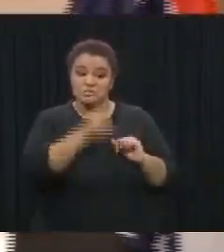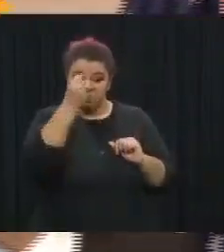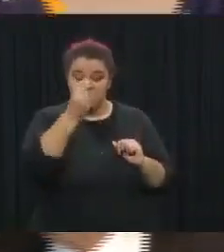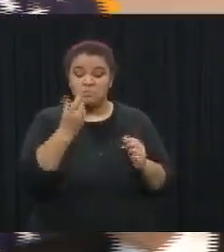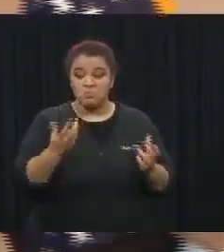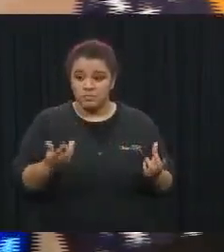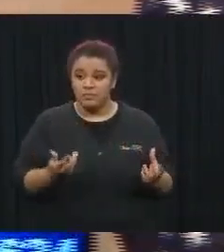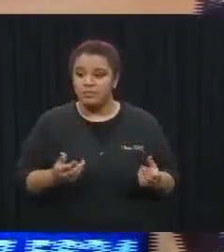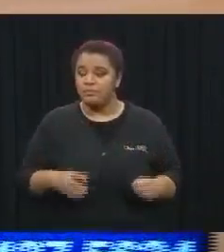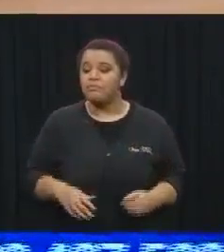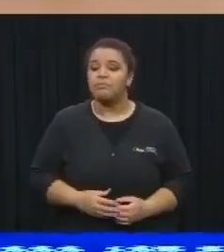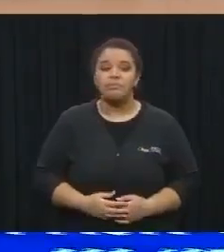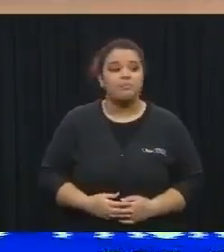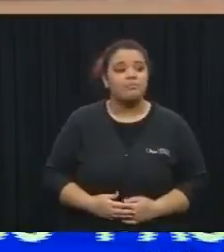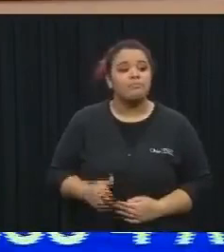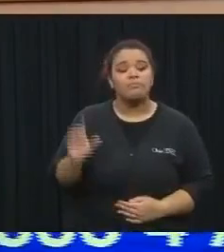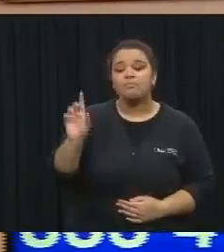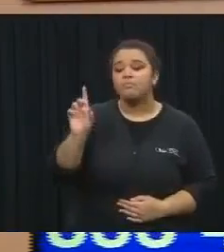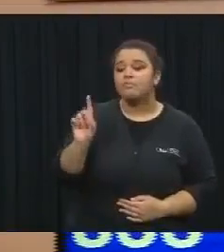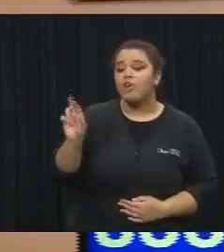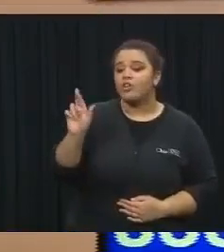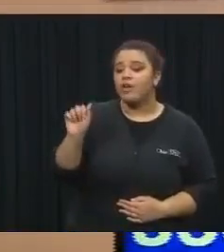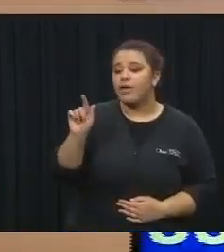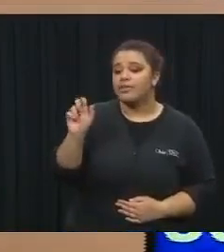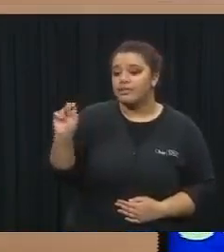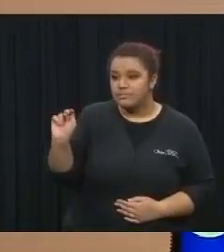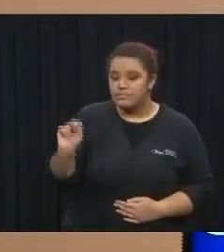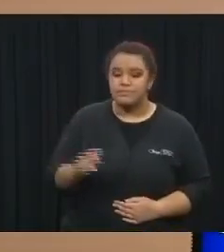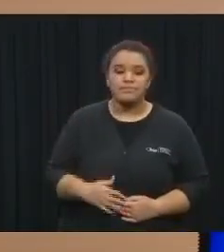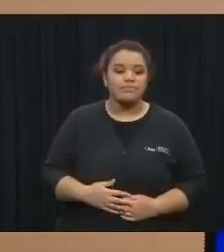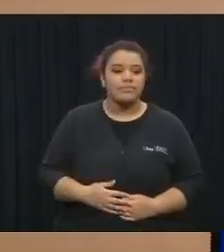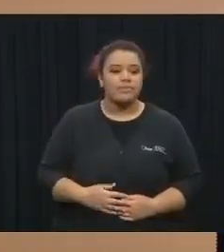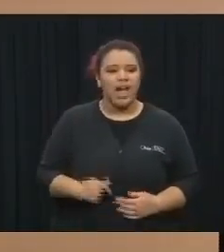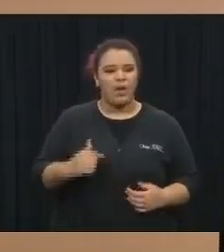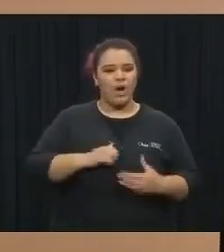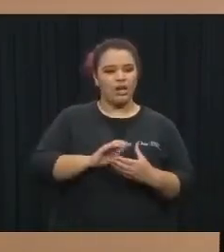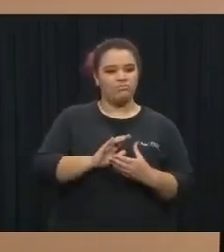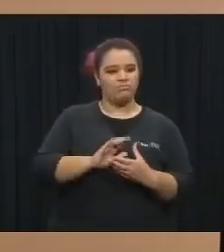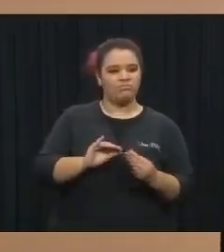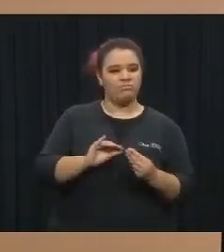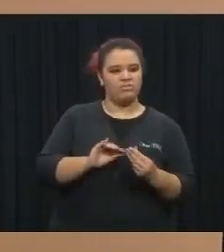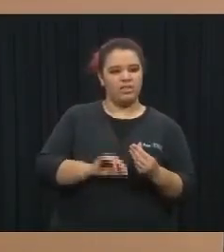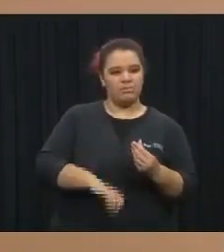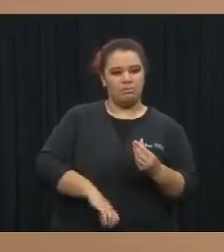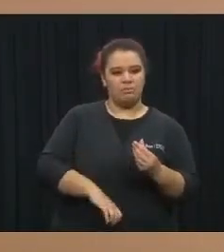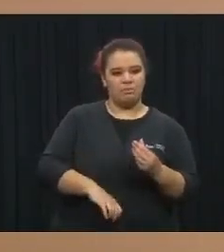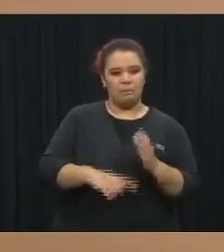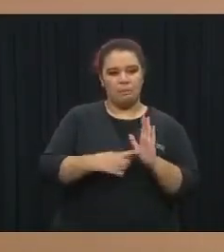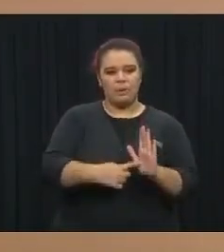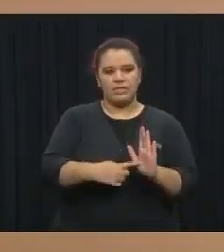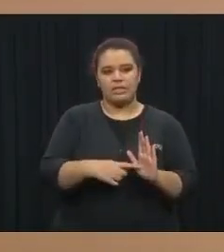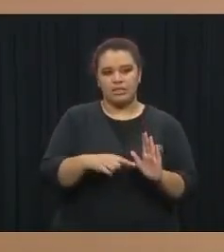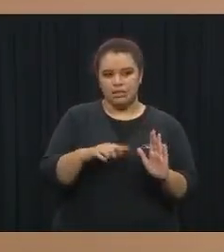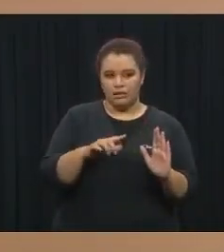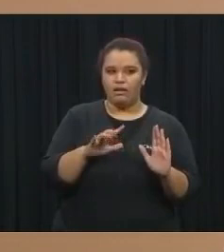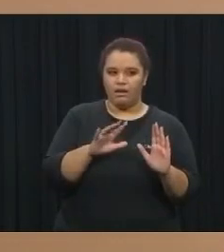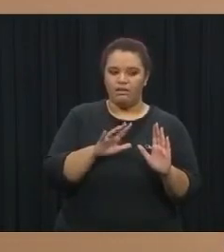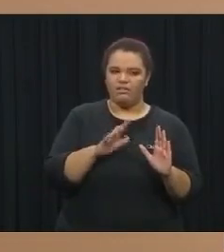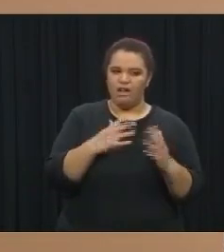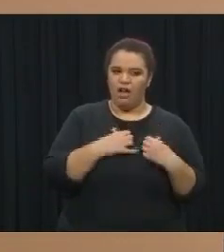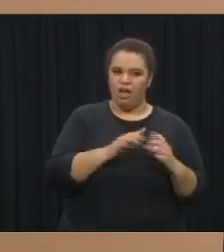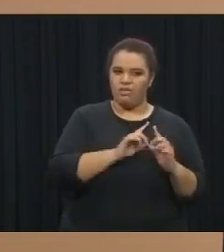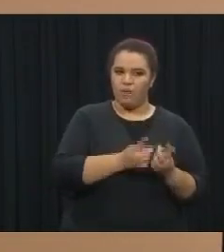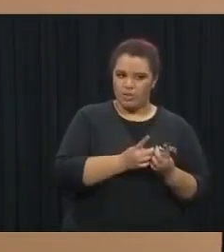behalf of the health departments out there, I know there are a lot of small local health departments, very small